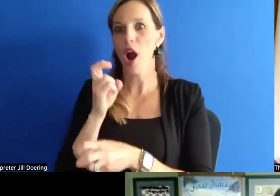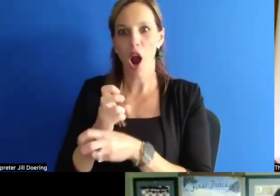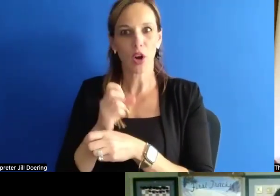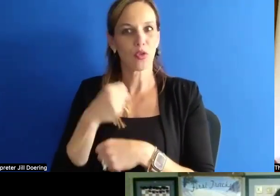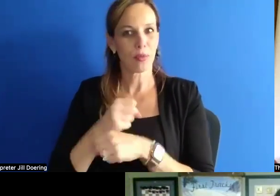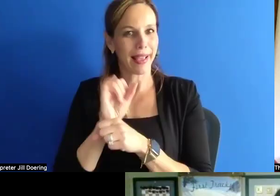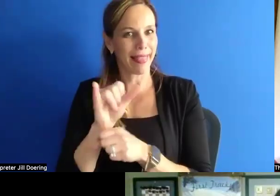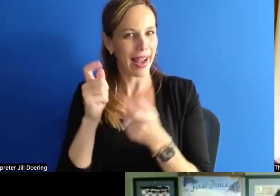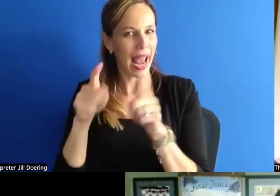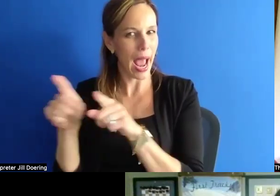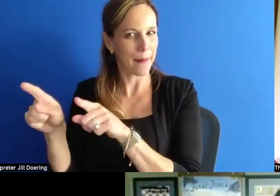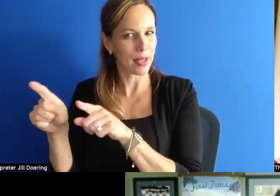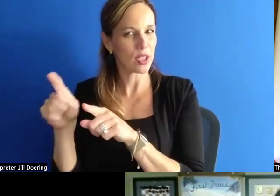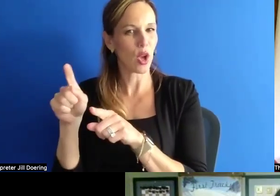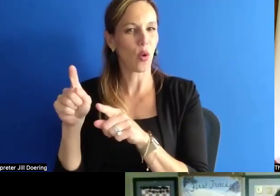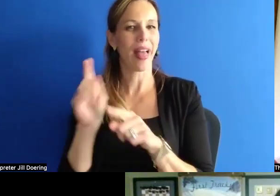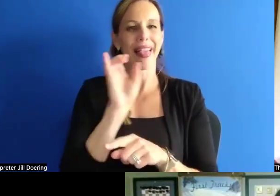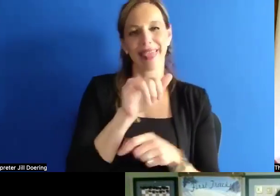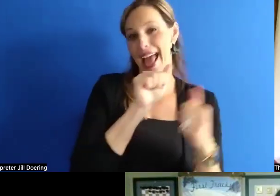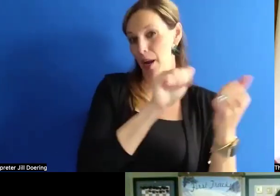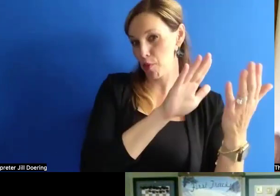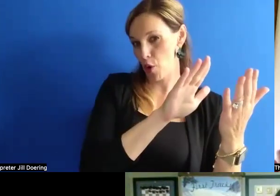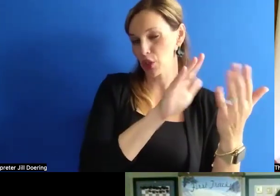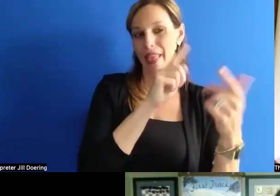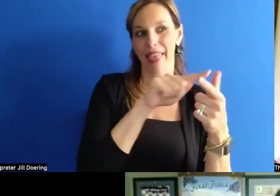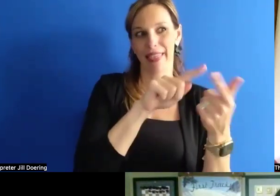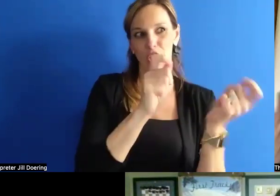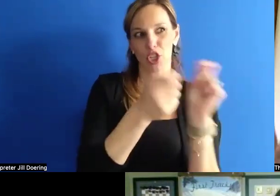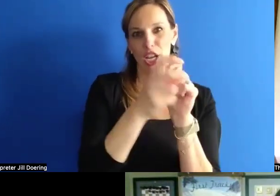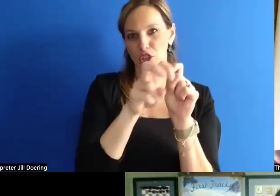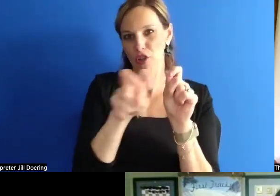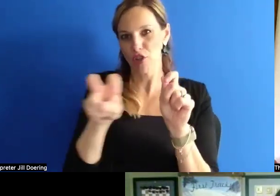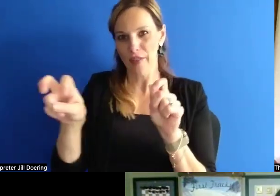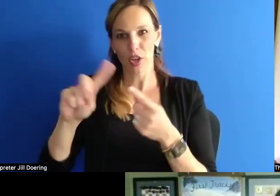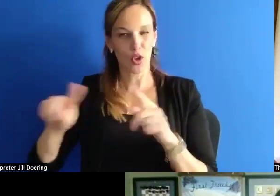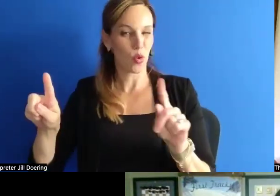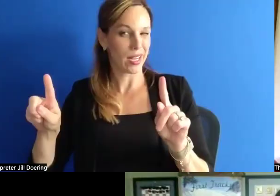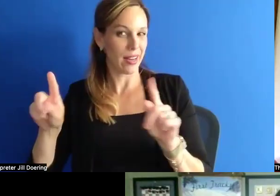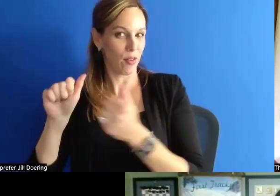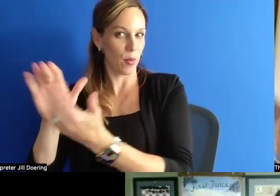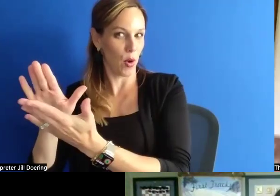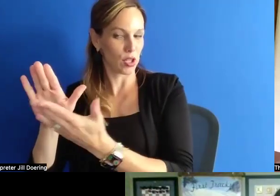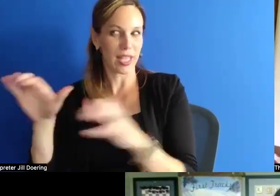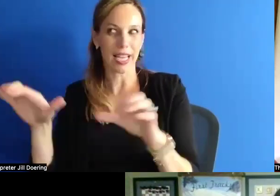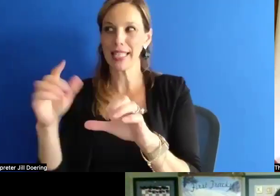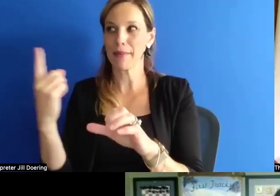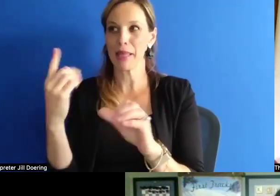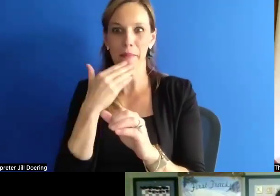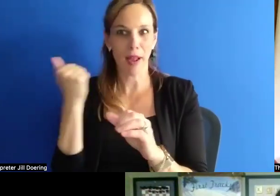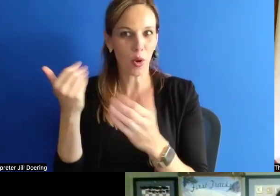did that formula shift make you feel? Oh, we're doing something better. We're opening something